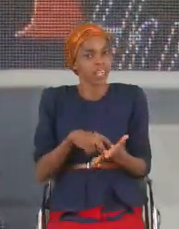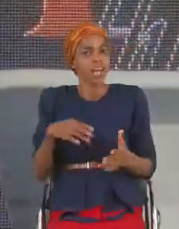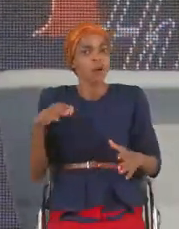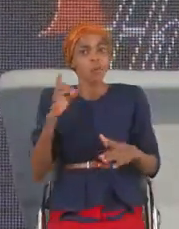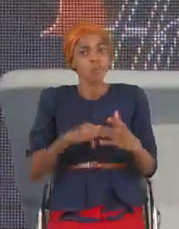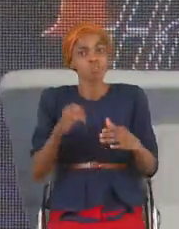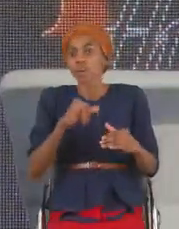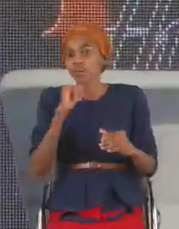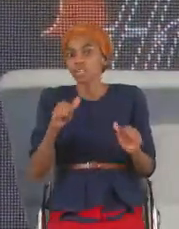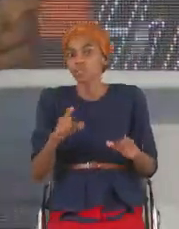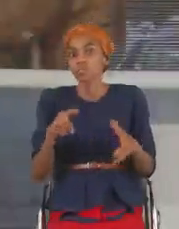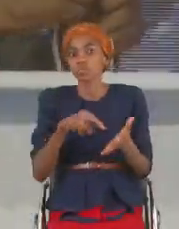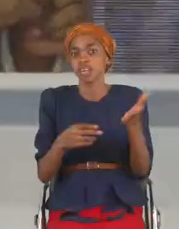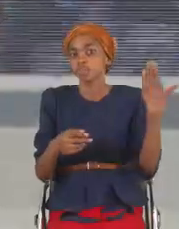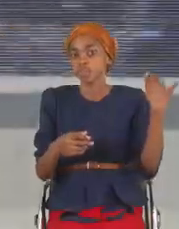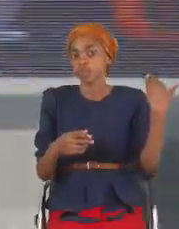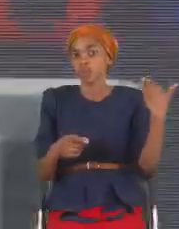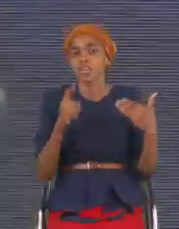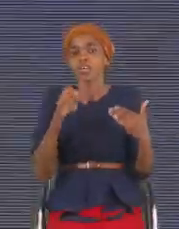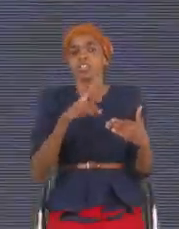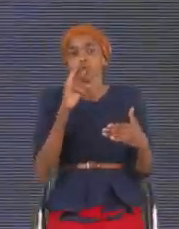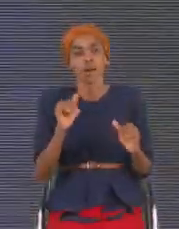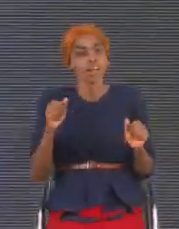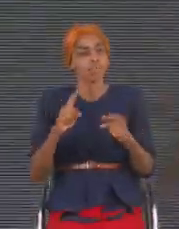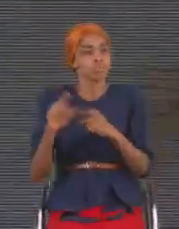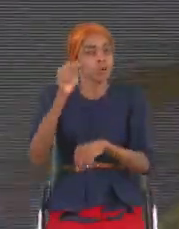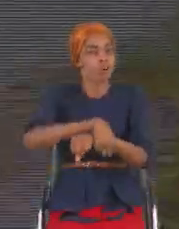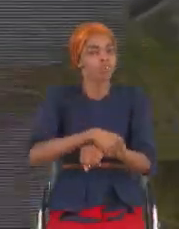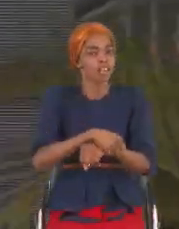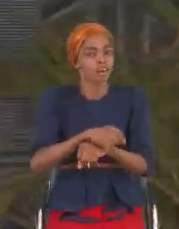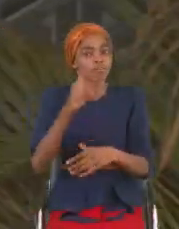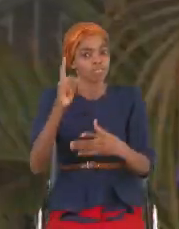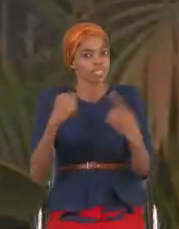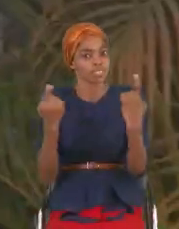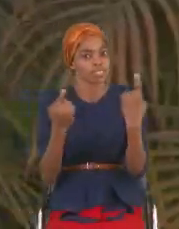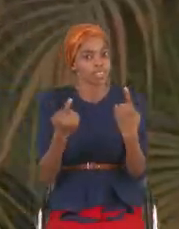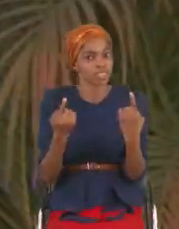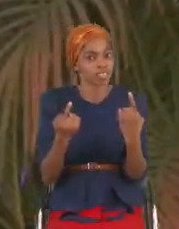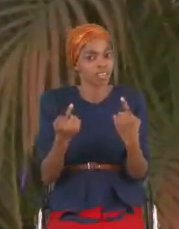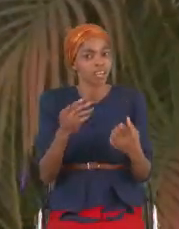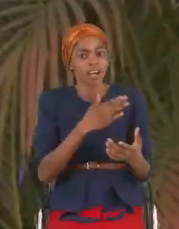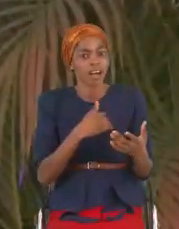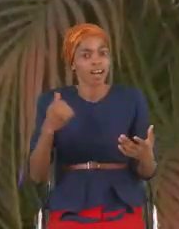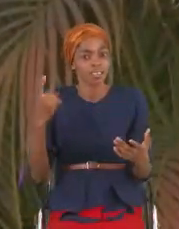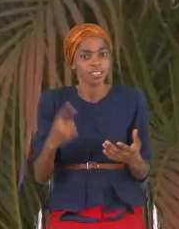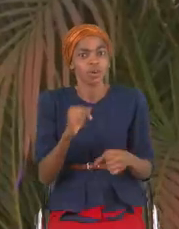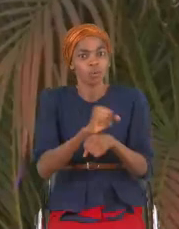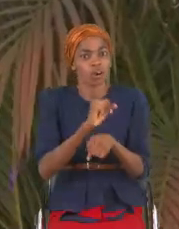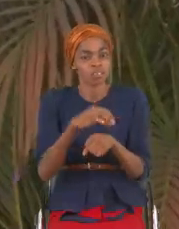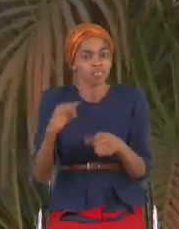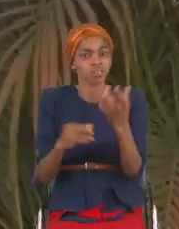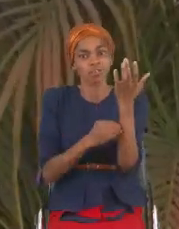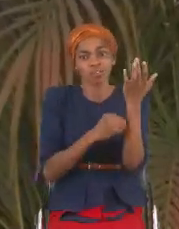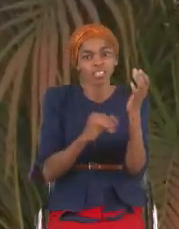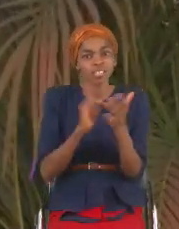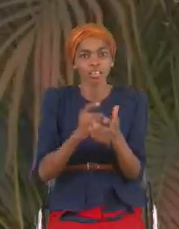to withstand before. You are able to overcome the sins and the works of the flesh